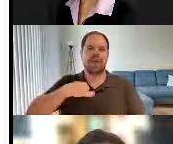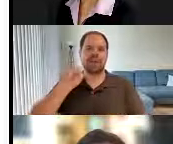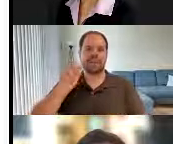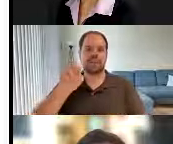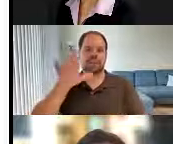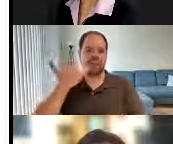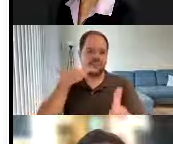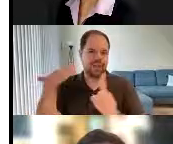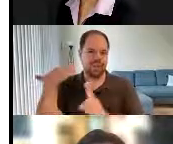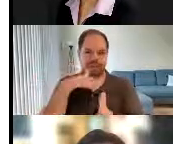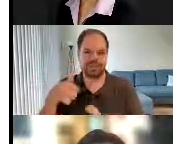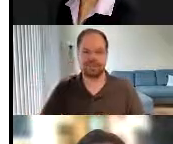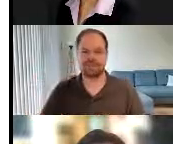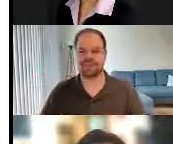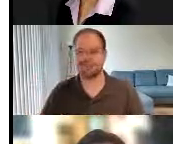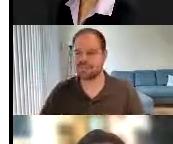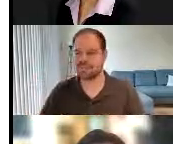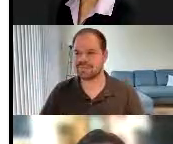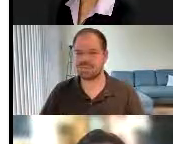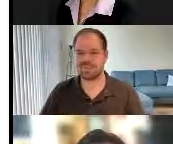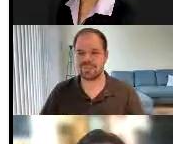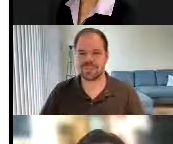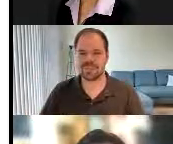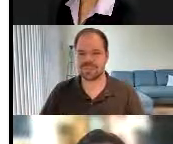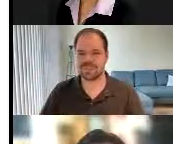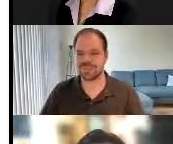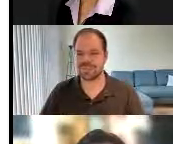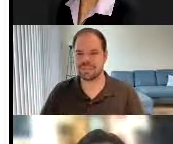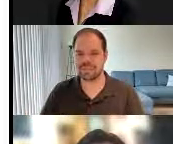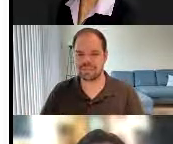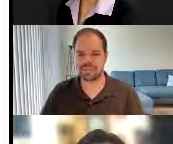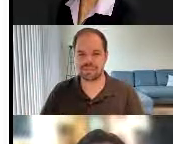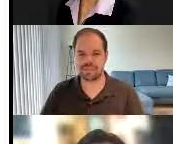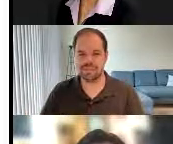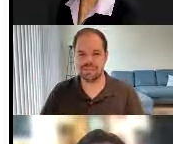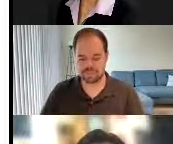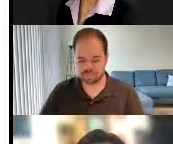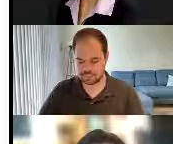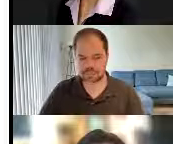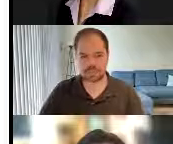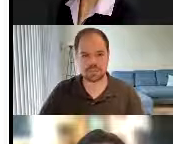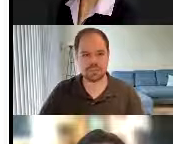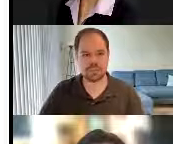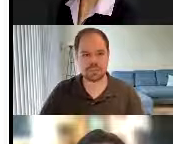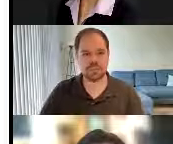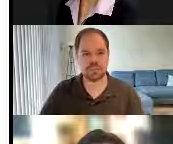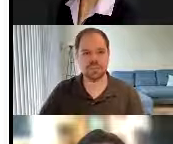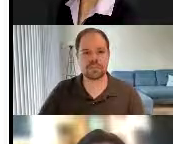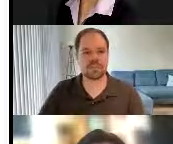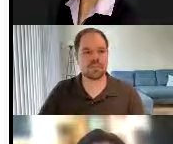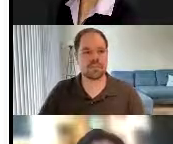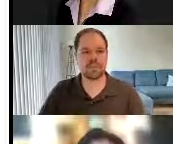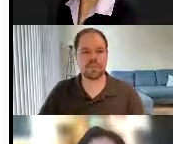talk about autistic individuals benefiting from low sensory vaccine clinics, this is also something that Australia